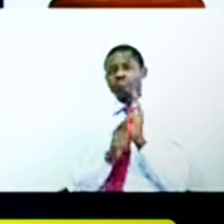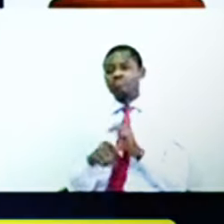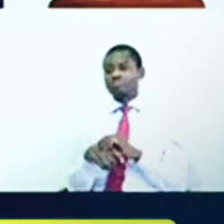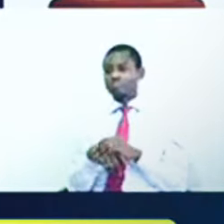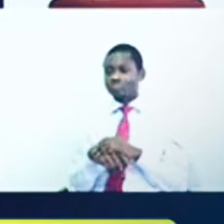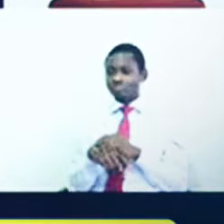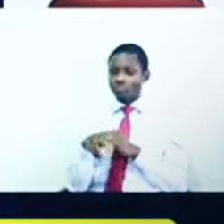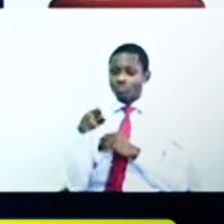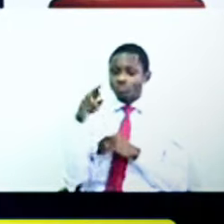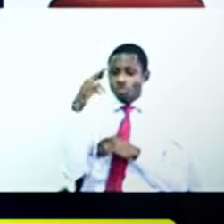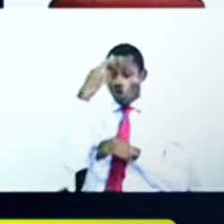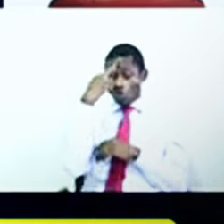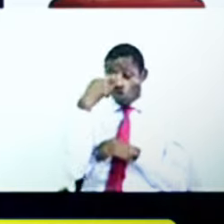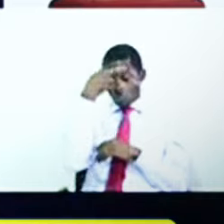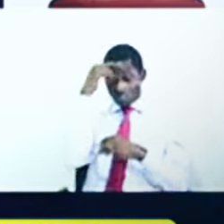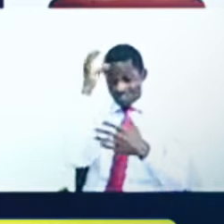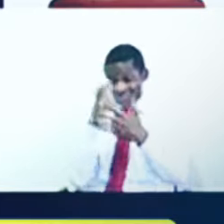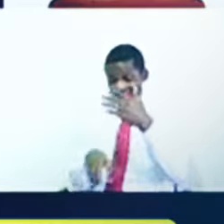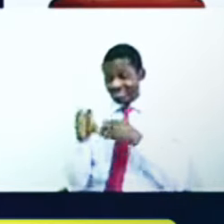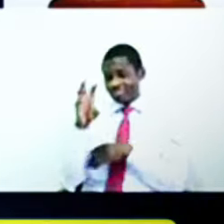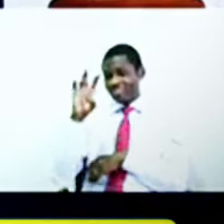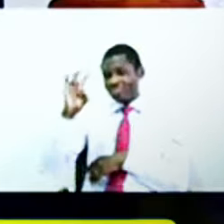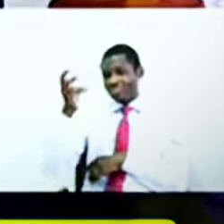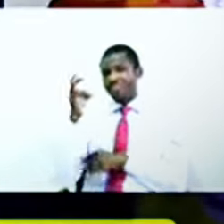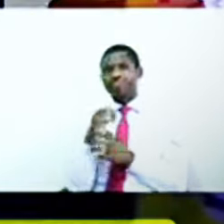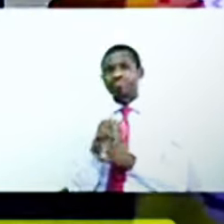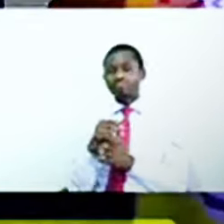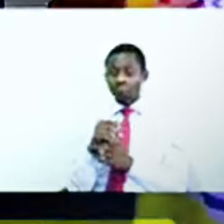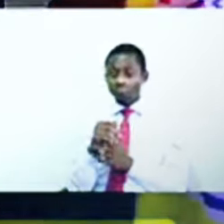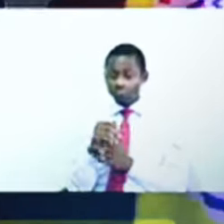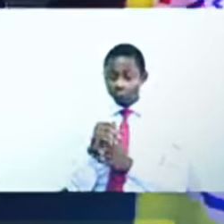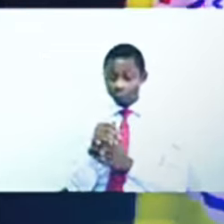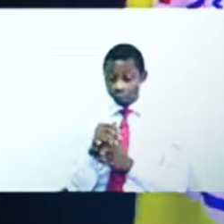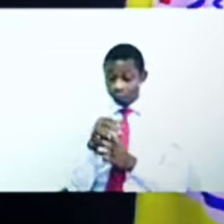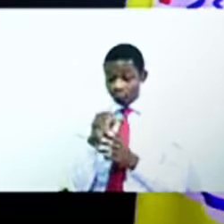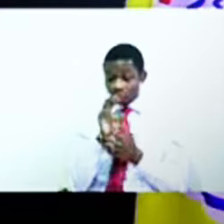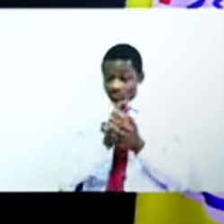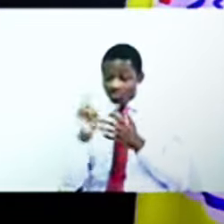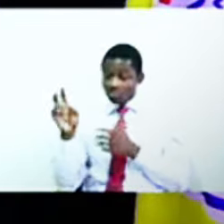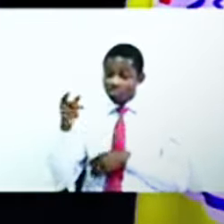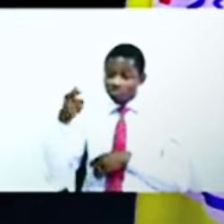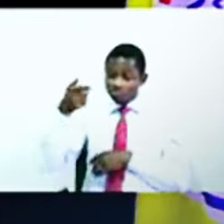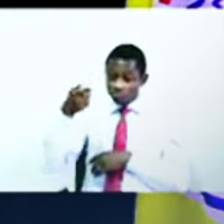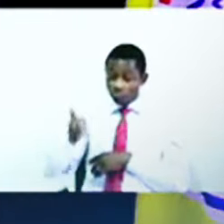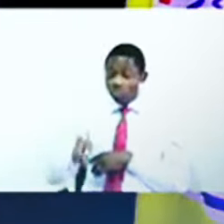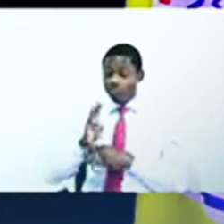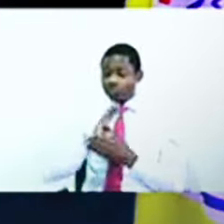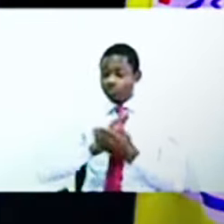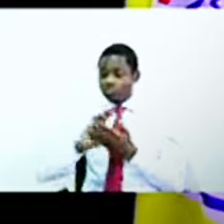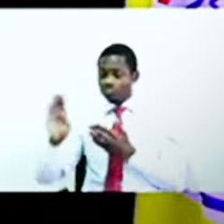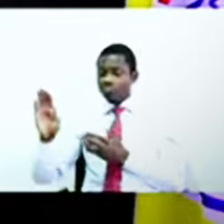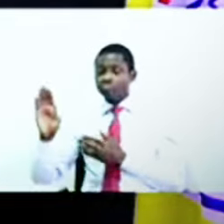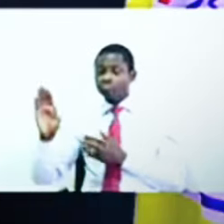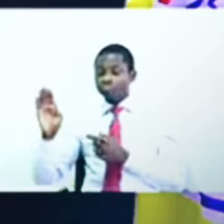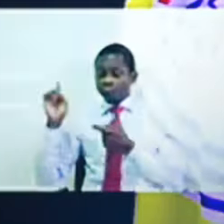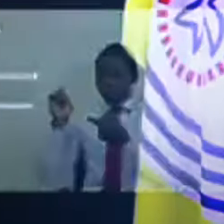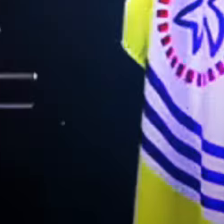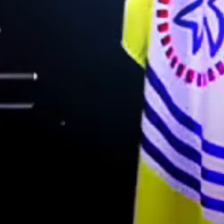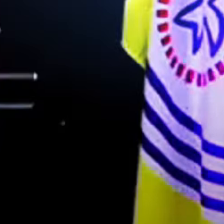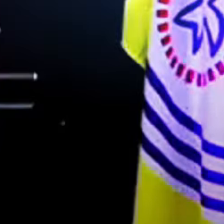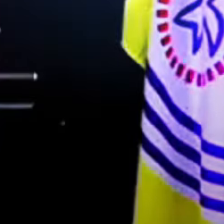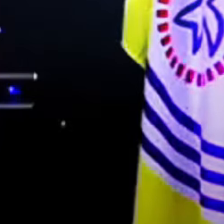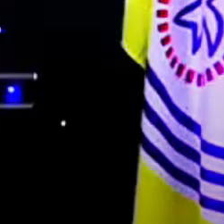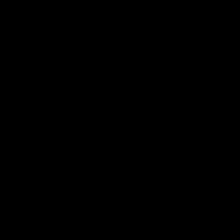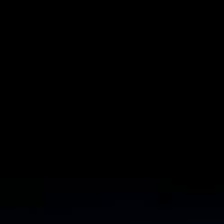chapter 7. Omien ko Roma woman 18 so. I read from 24 then through 8 verse 2.